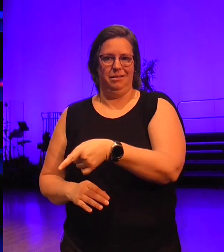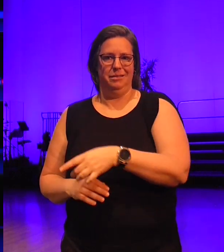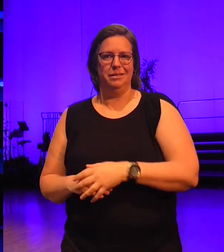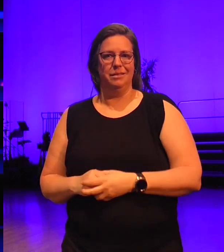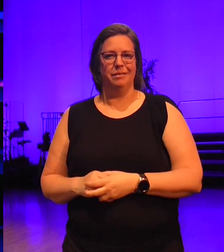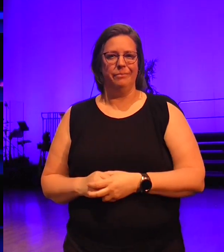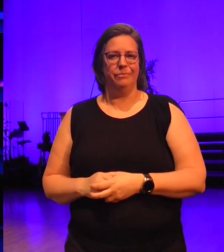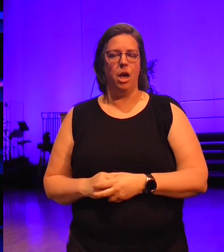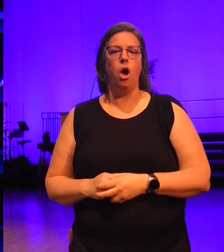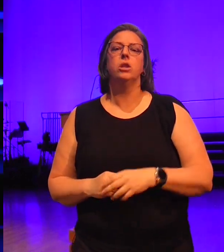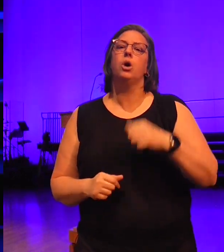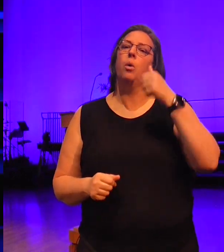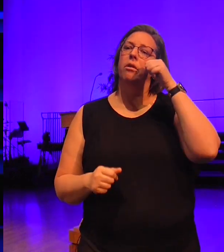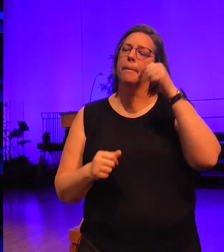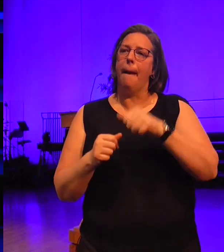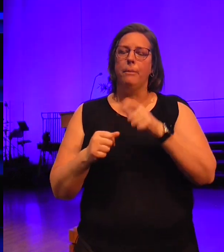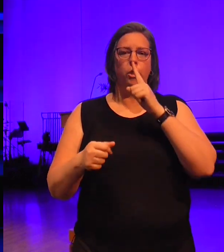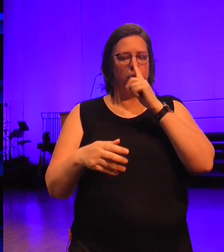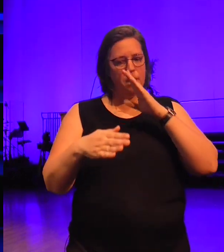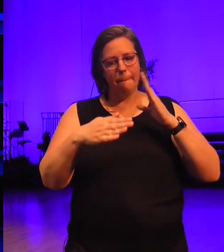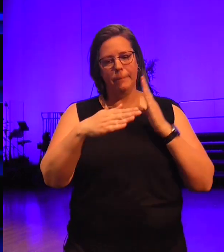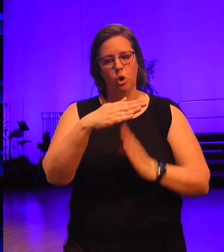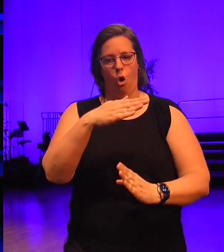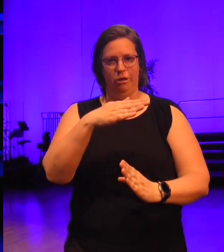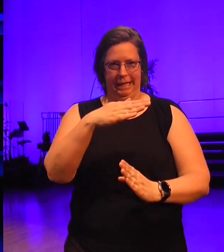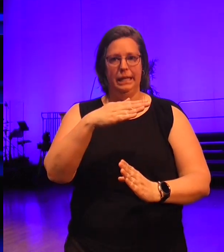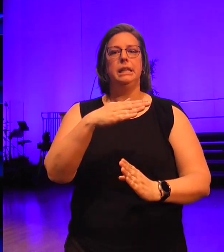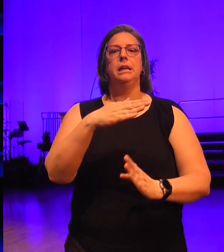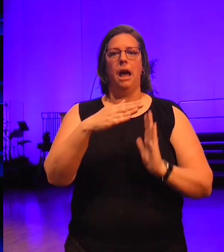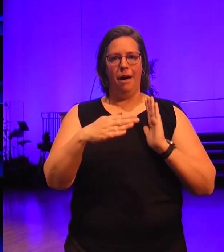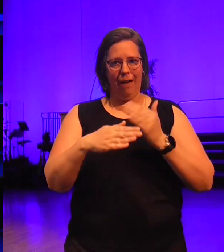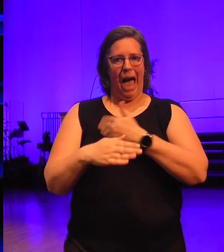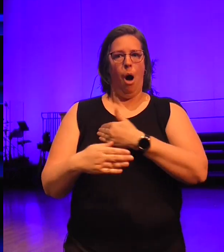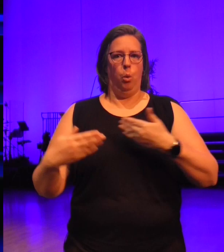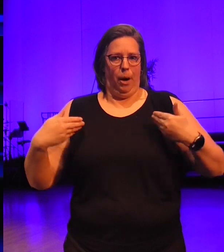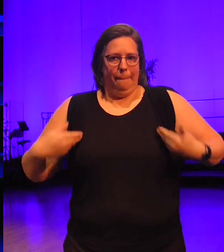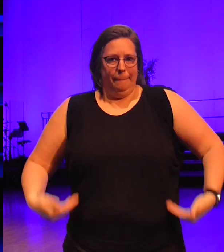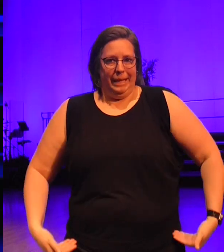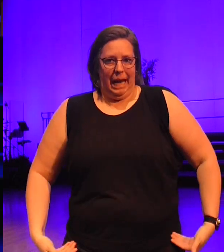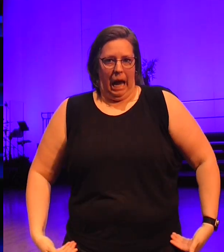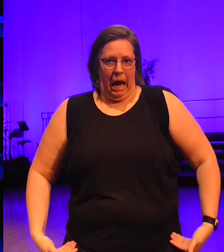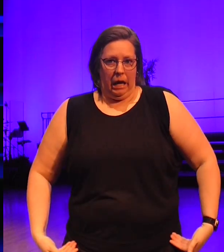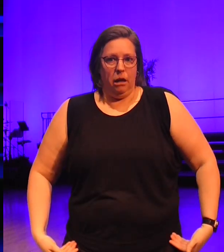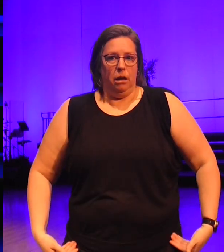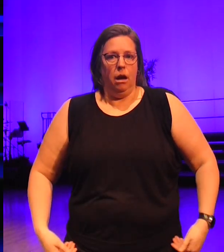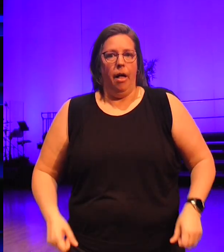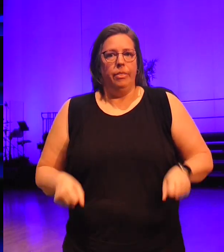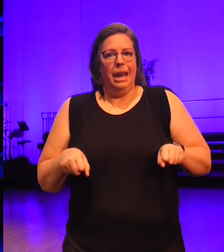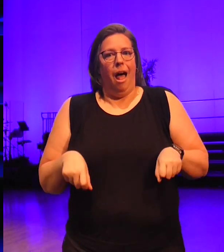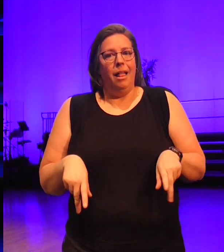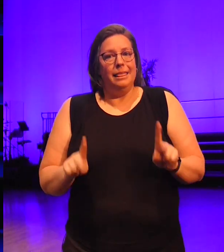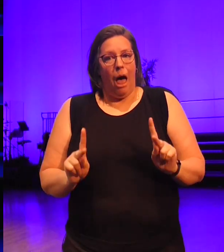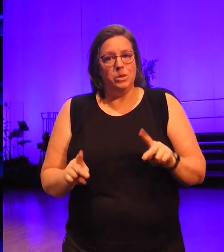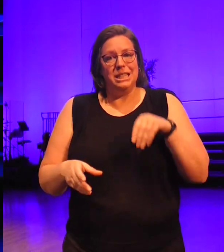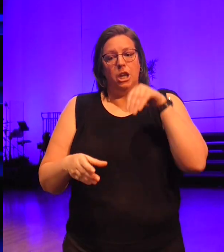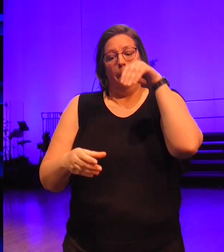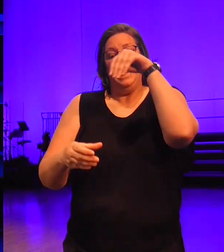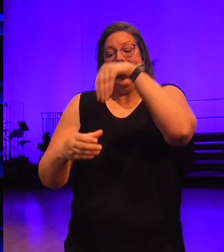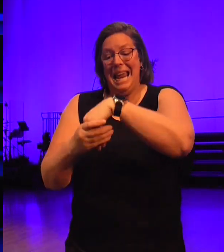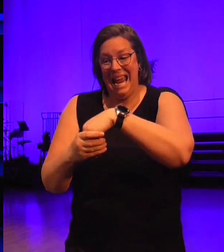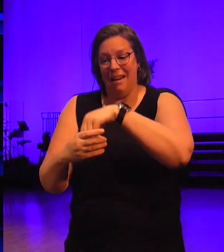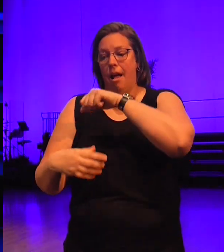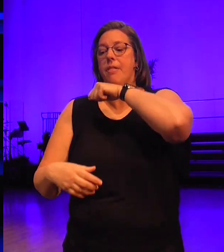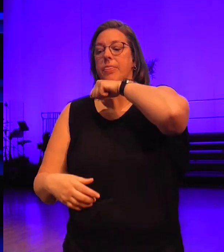a purity of our being, a grander truth that can allow us to be in the yuck, but not of